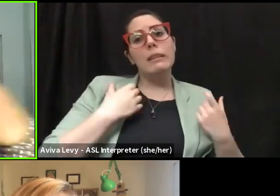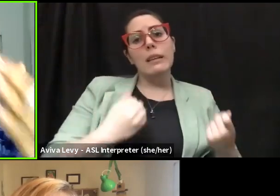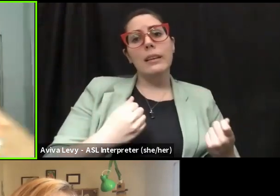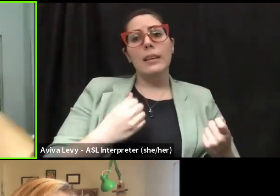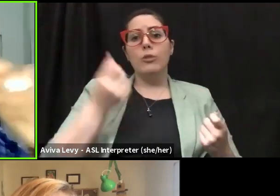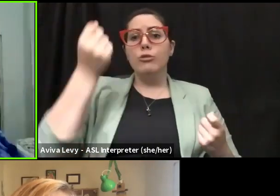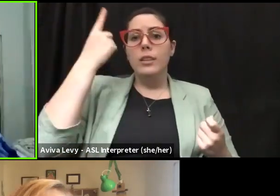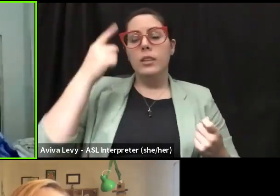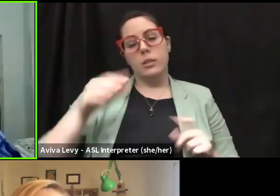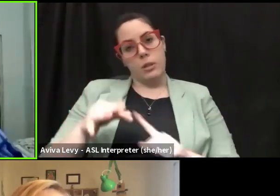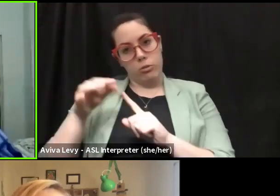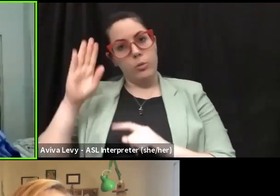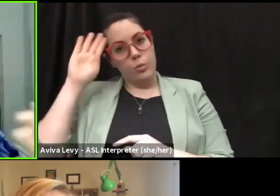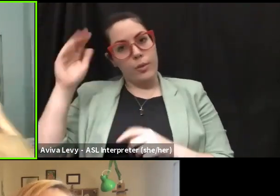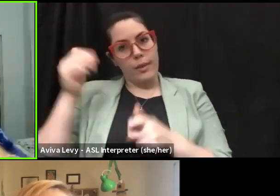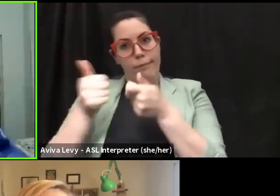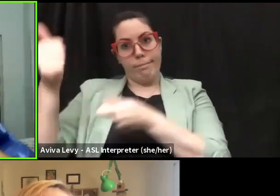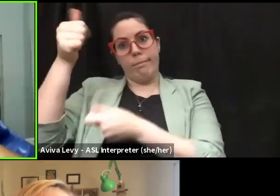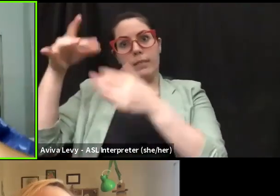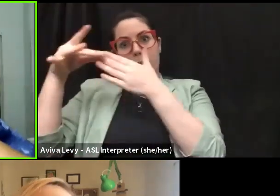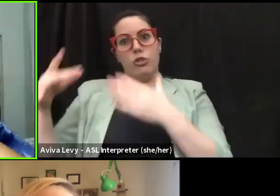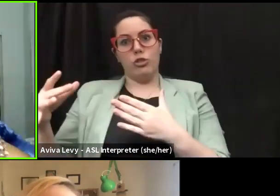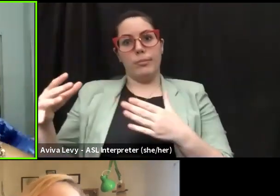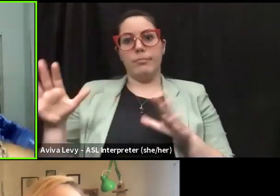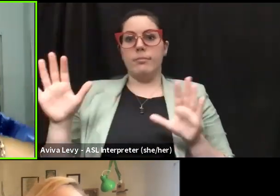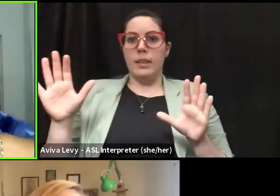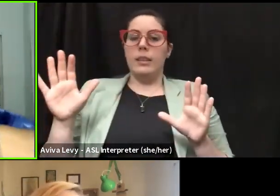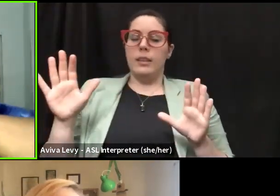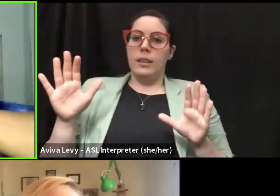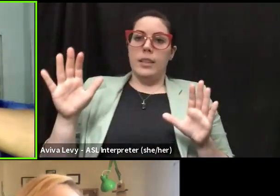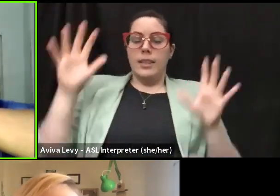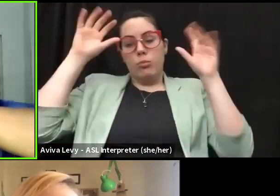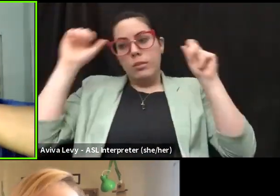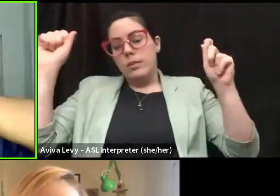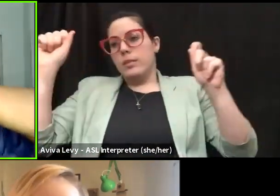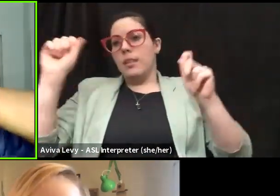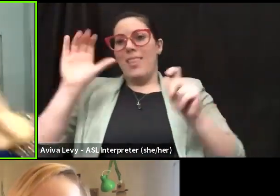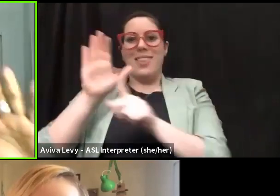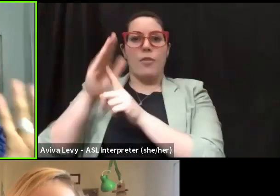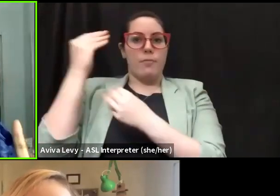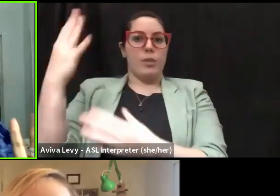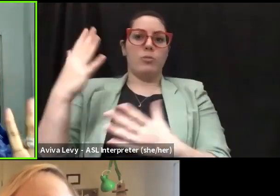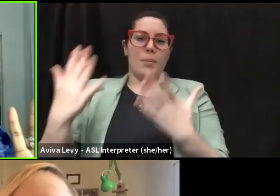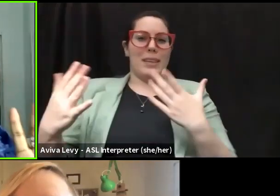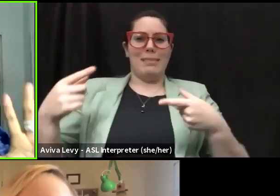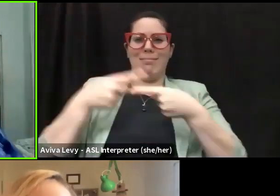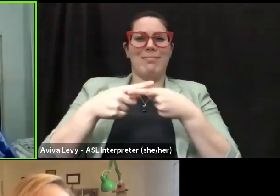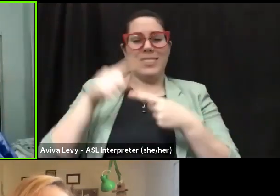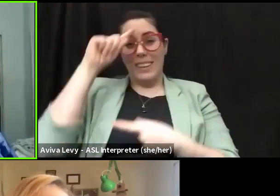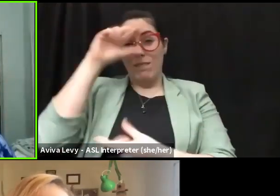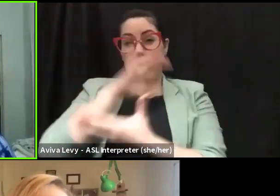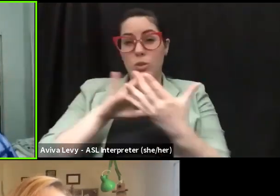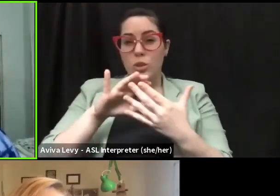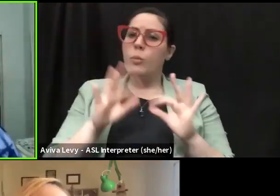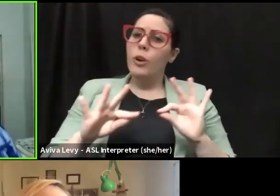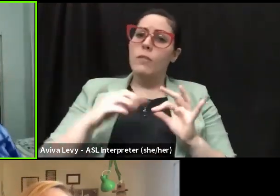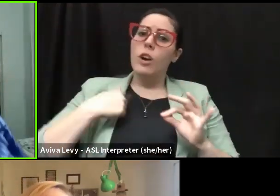The information is so confusing. And so I think we just need to all take a